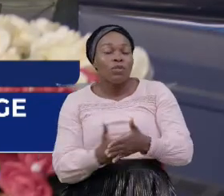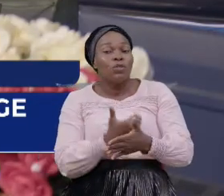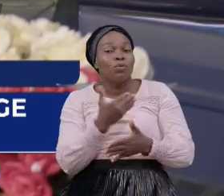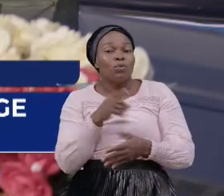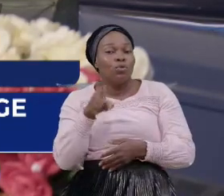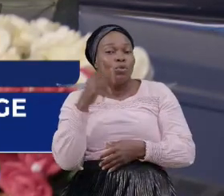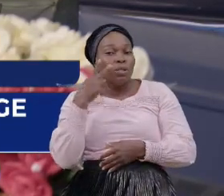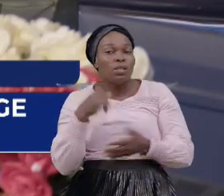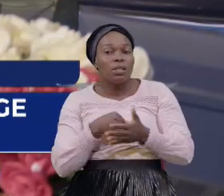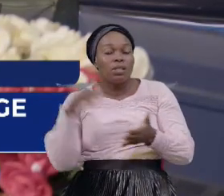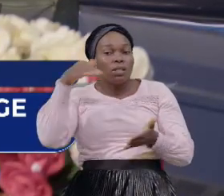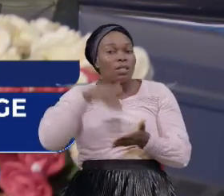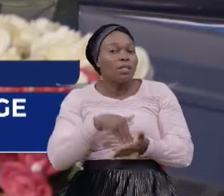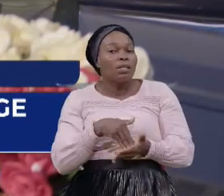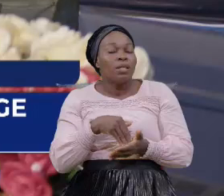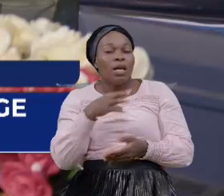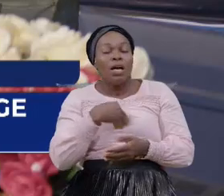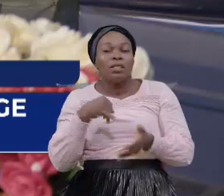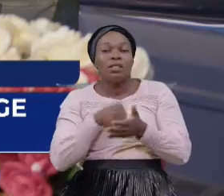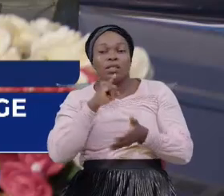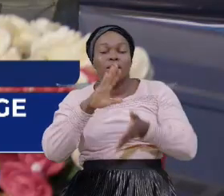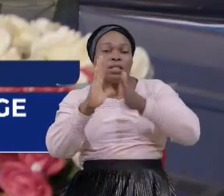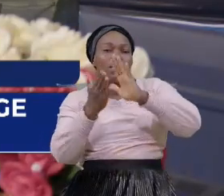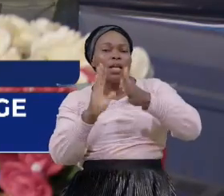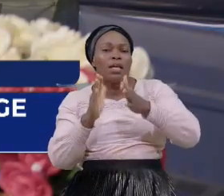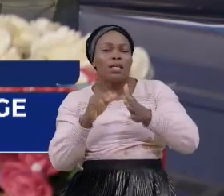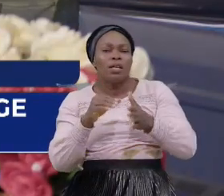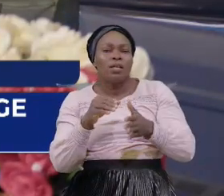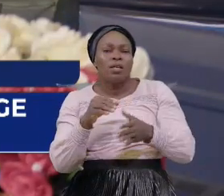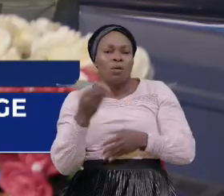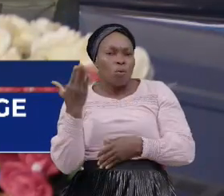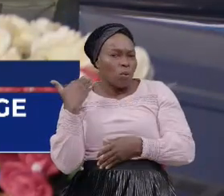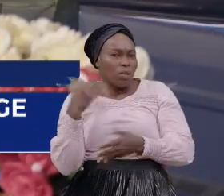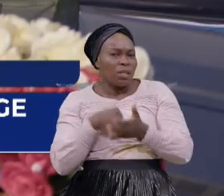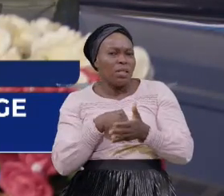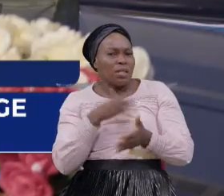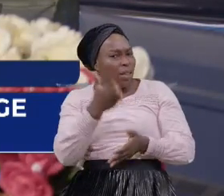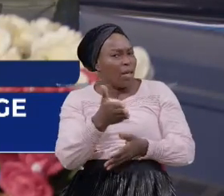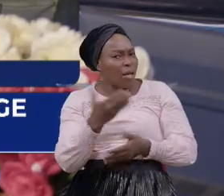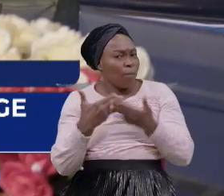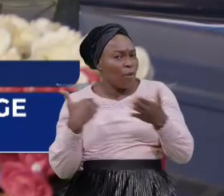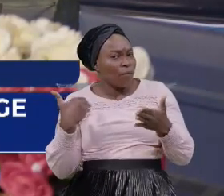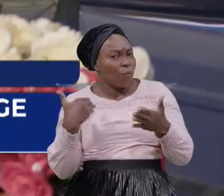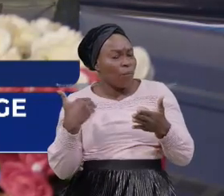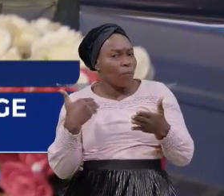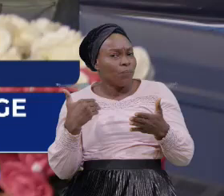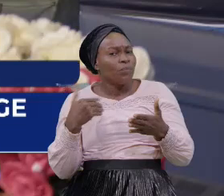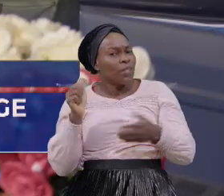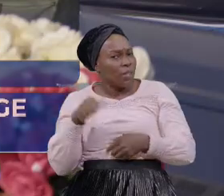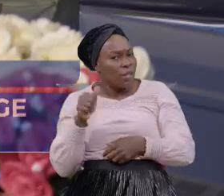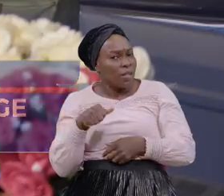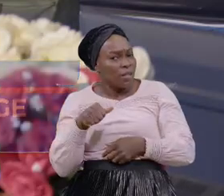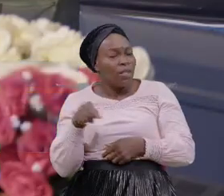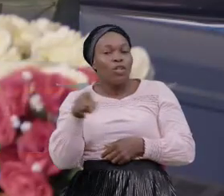like, was that there before? Did I see that before? Yes, you will see